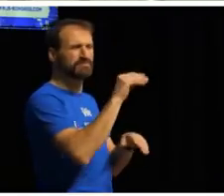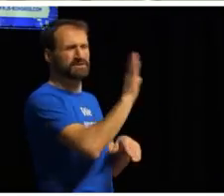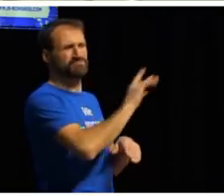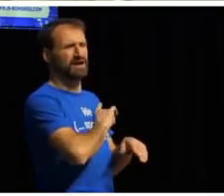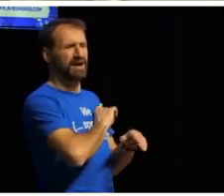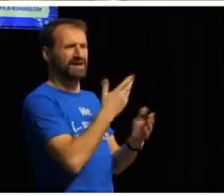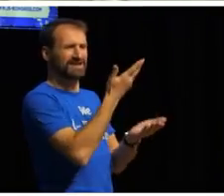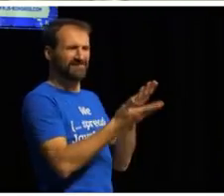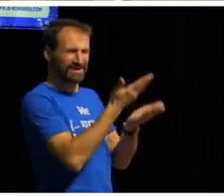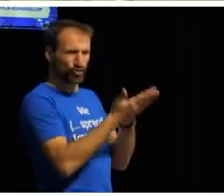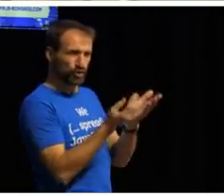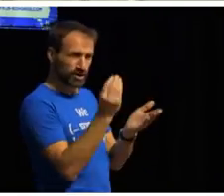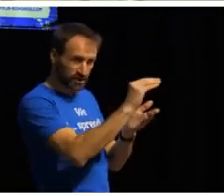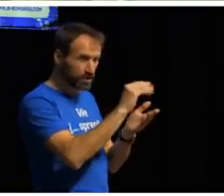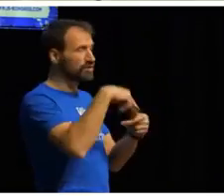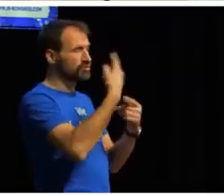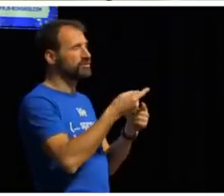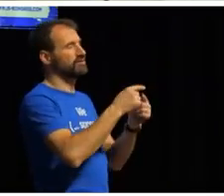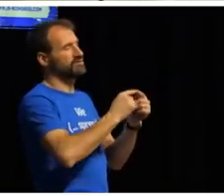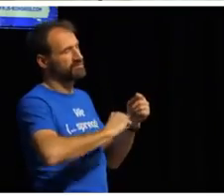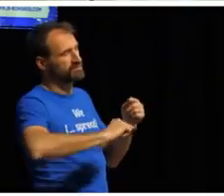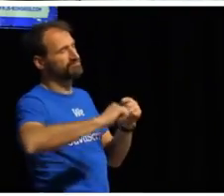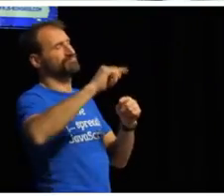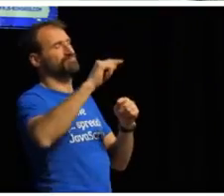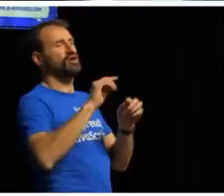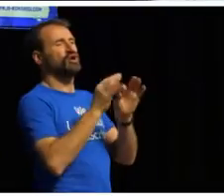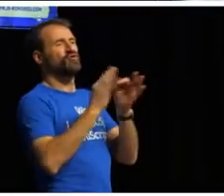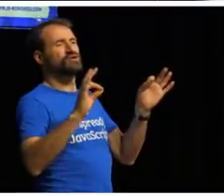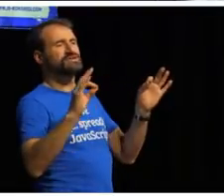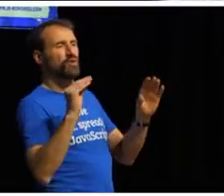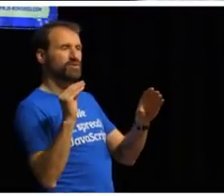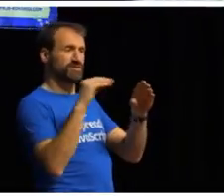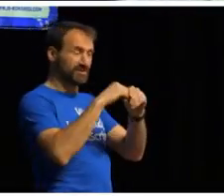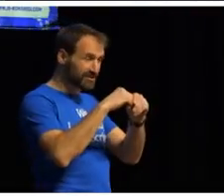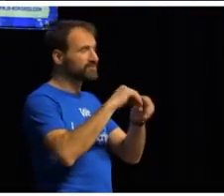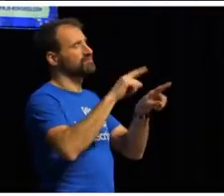hyperbolic tangent function, and it creates this output.